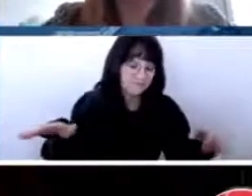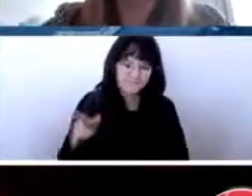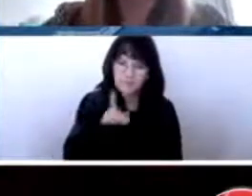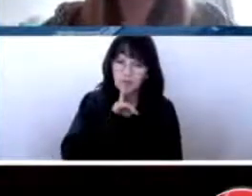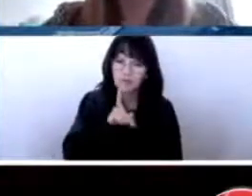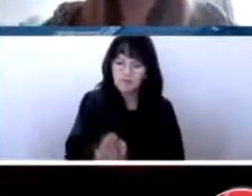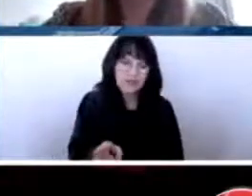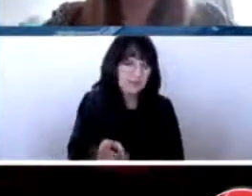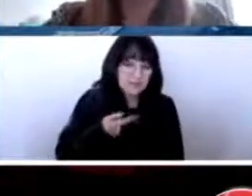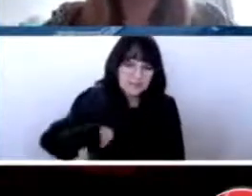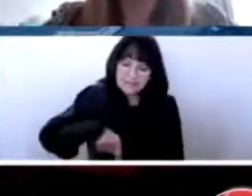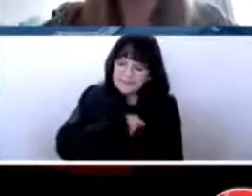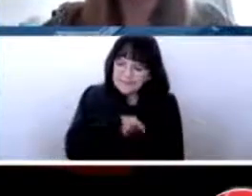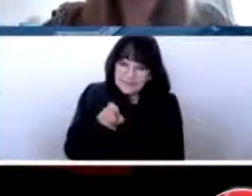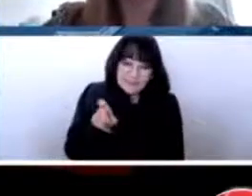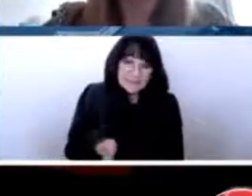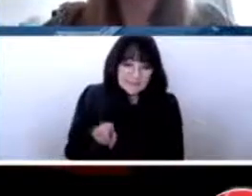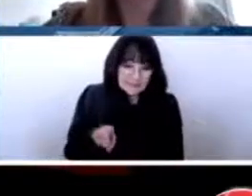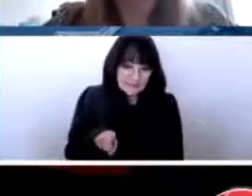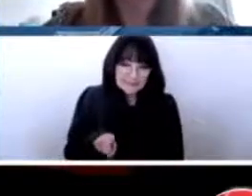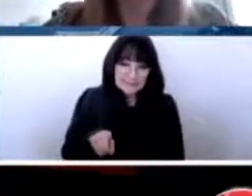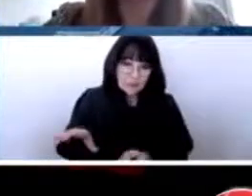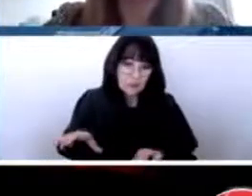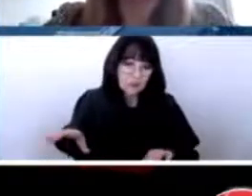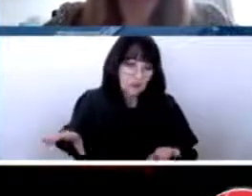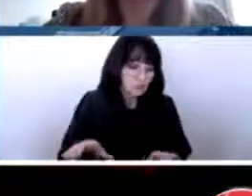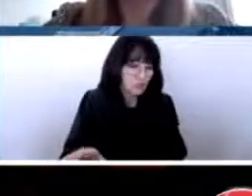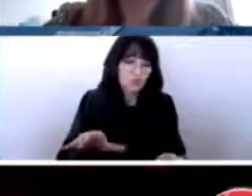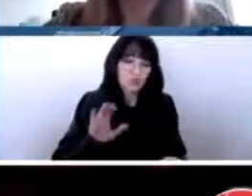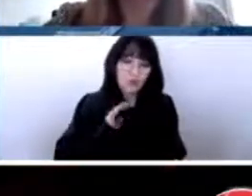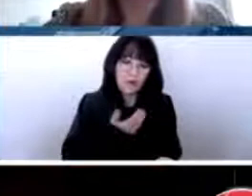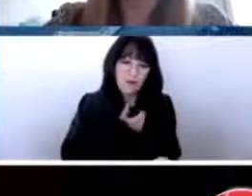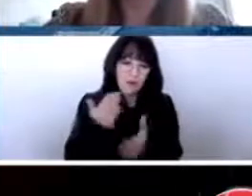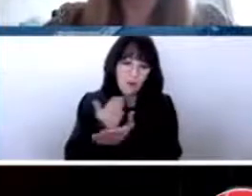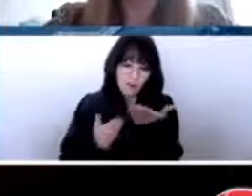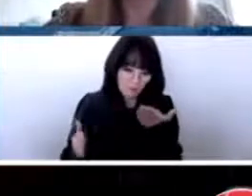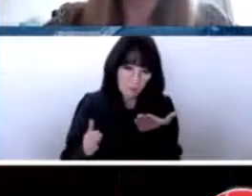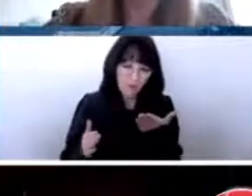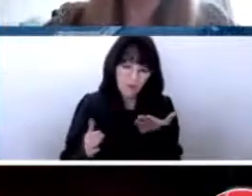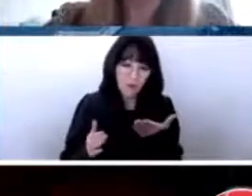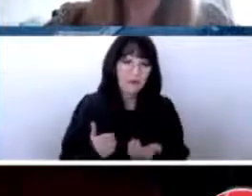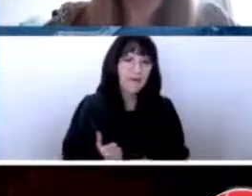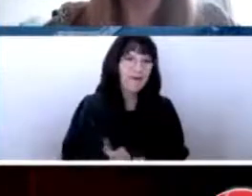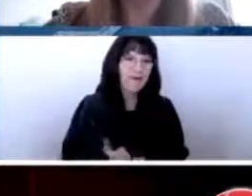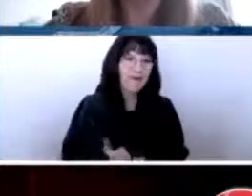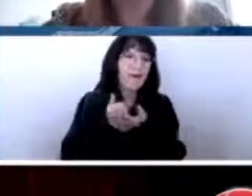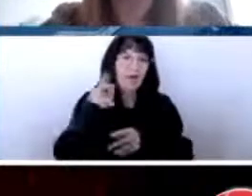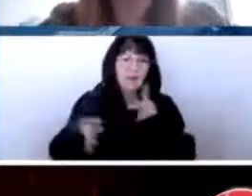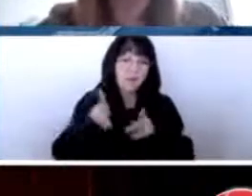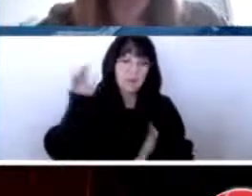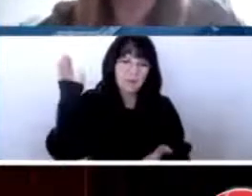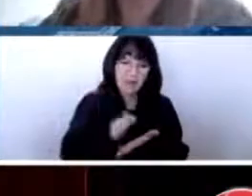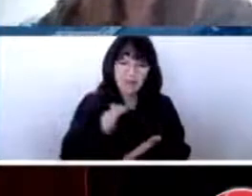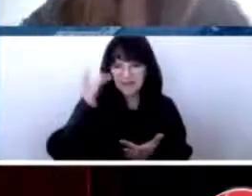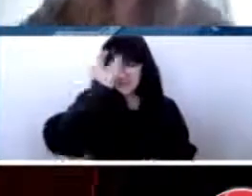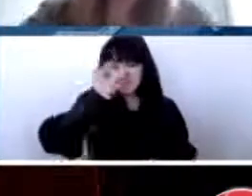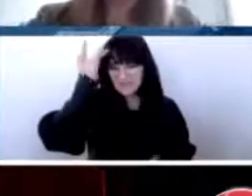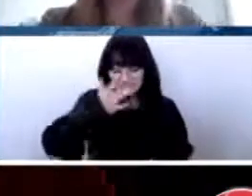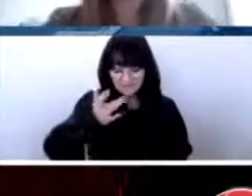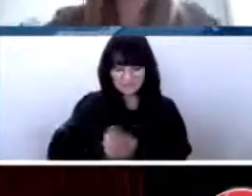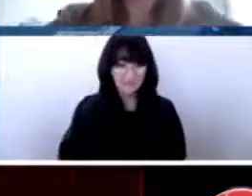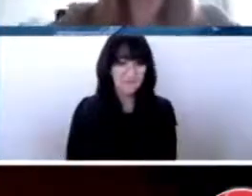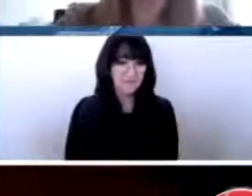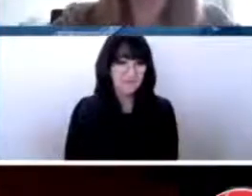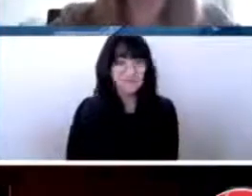we can to prevent as much additional spread of these variants. So let me talk a little bit about the